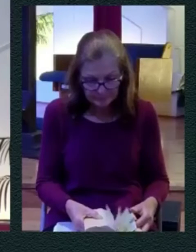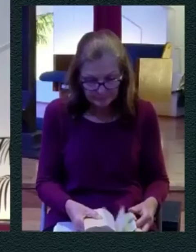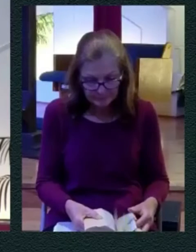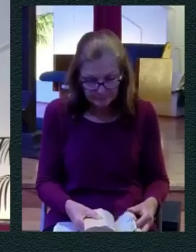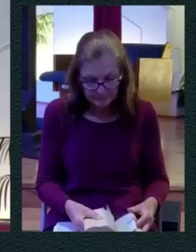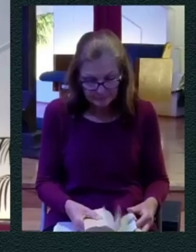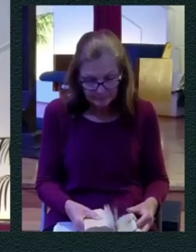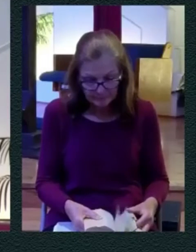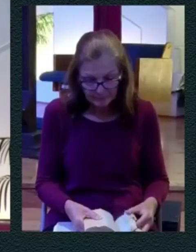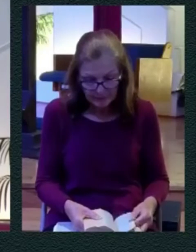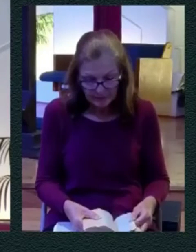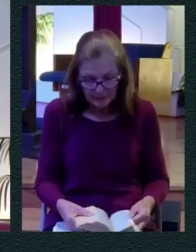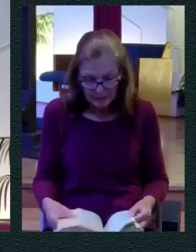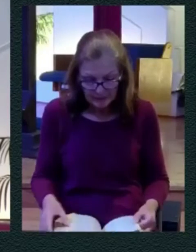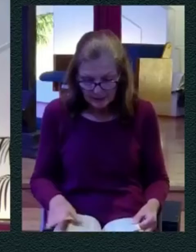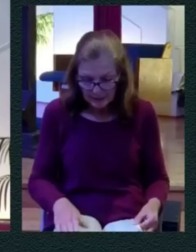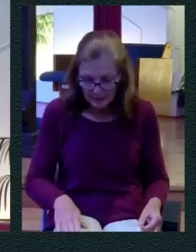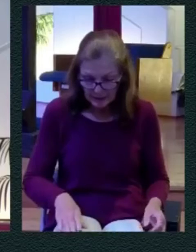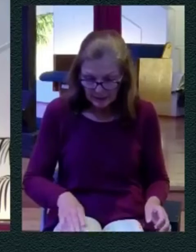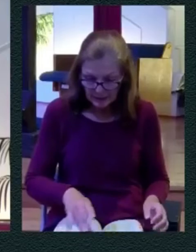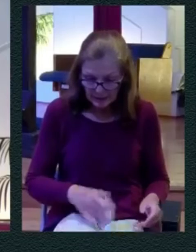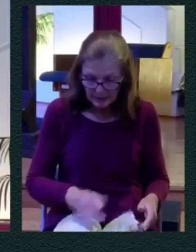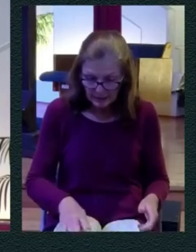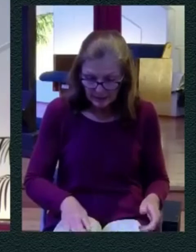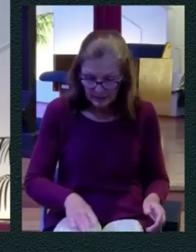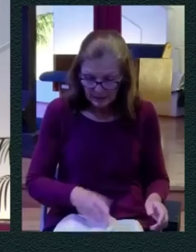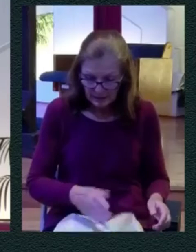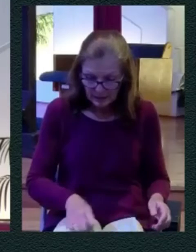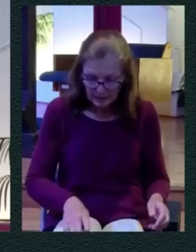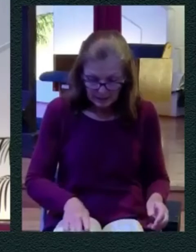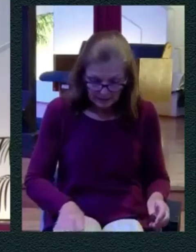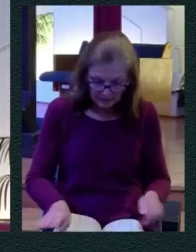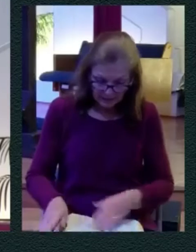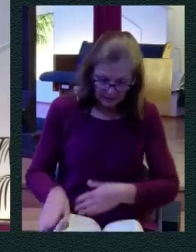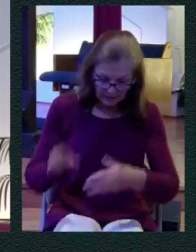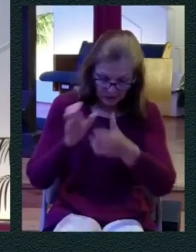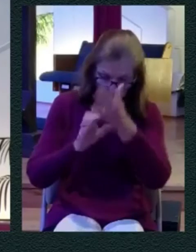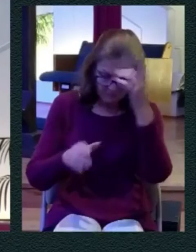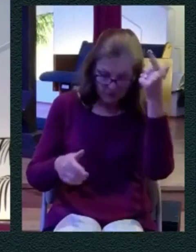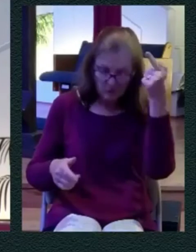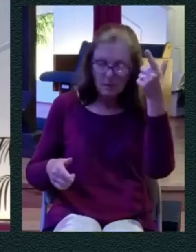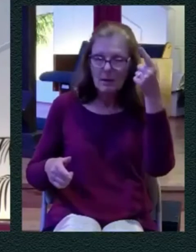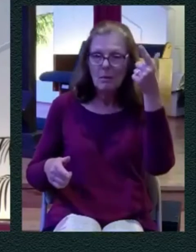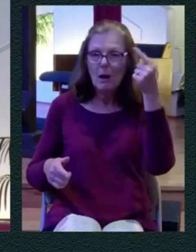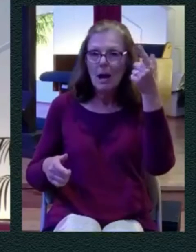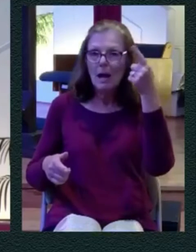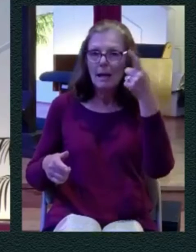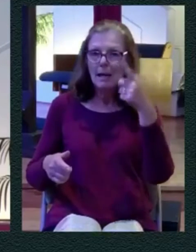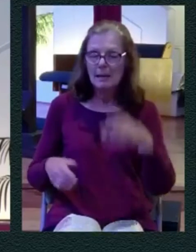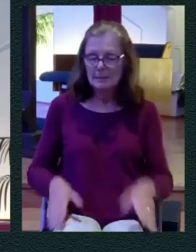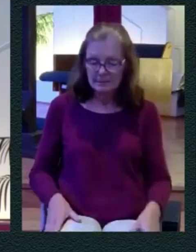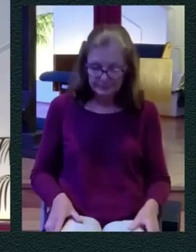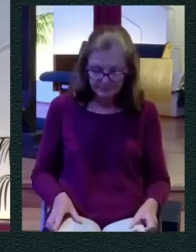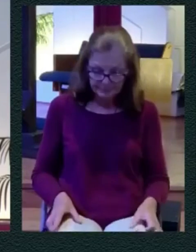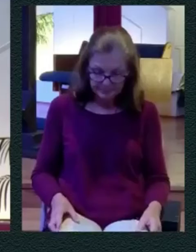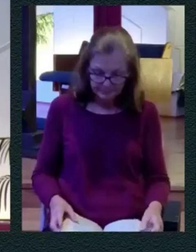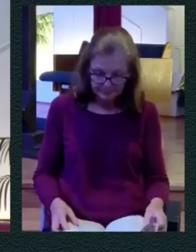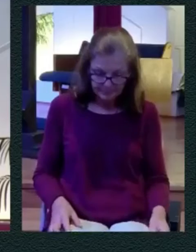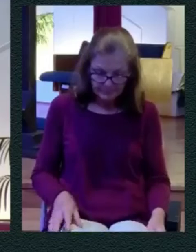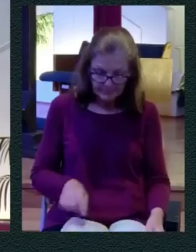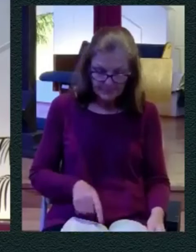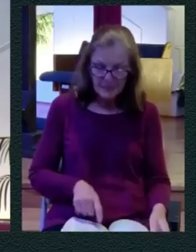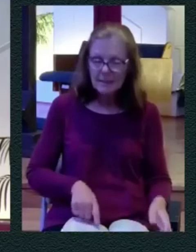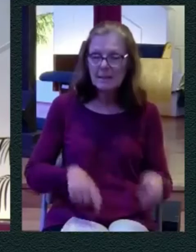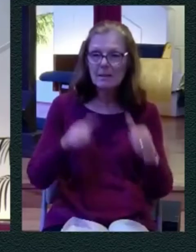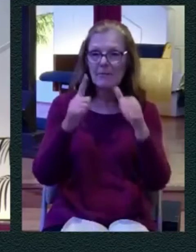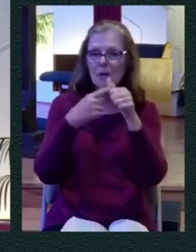Outside of the books of Moses, this is the first time in the Scripture record